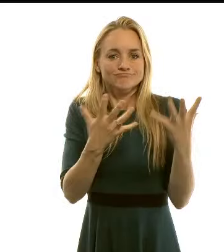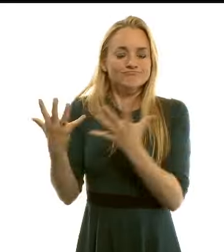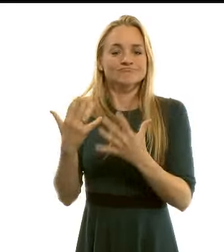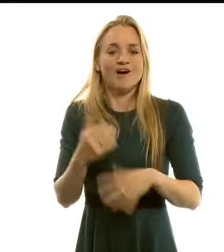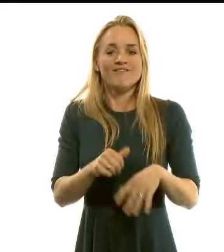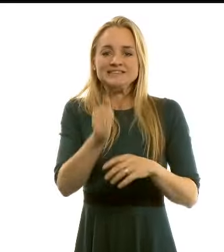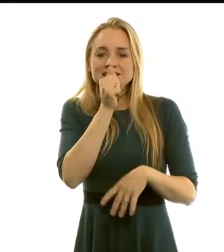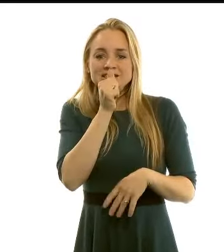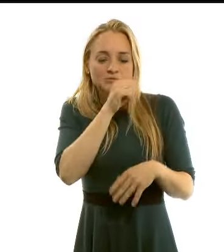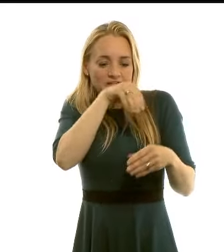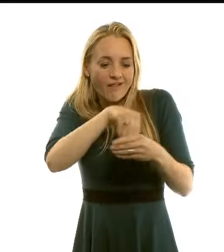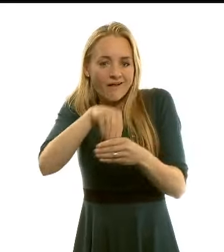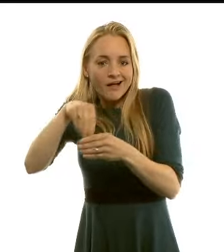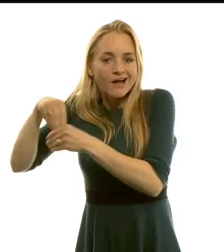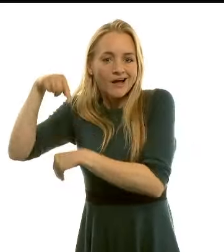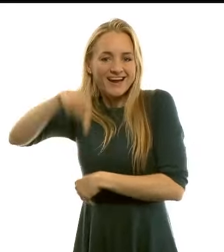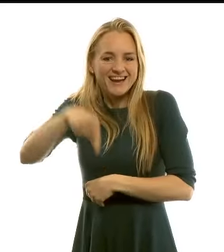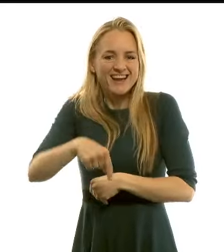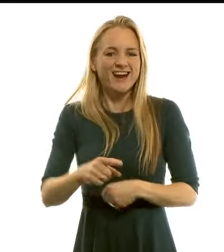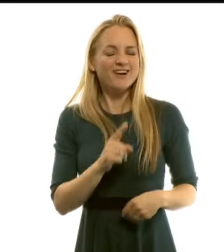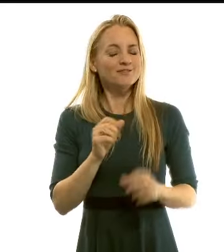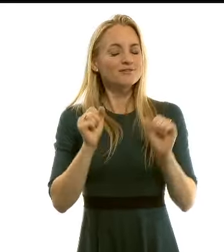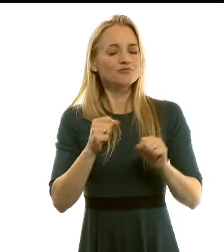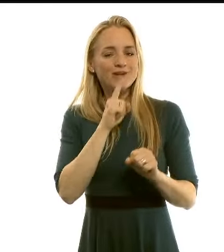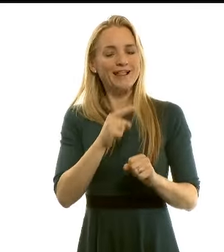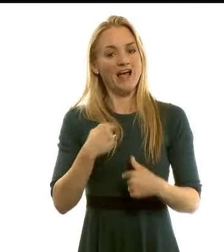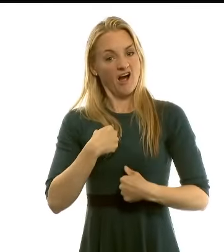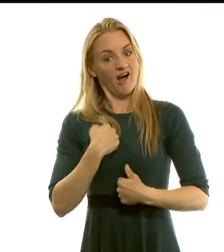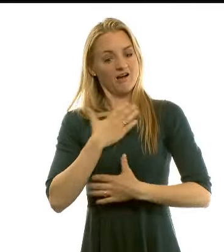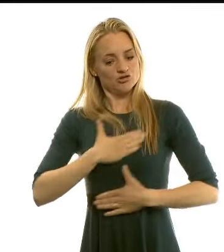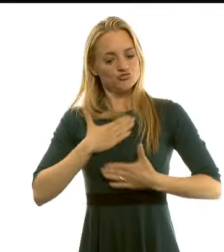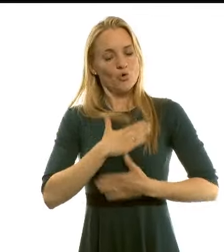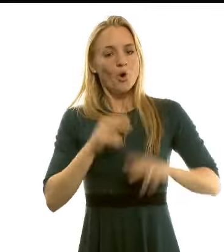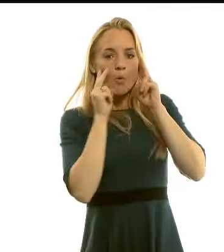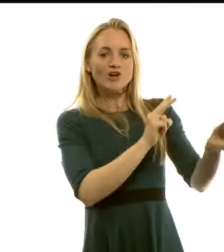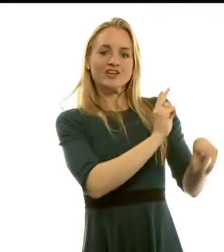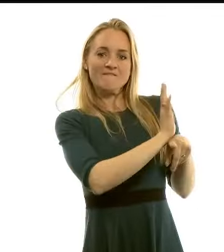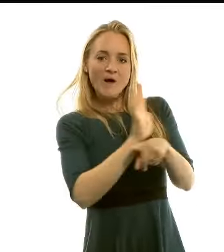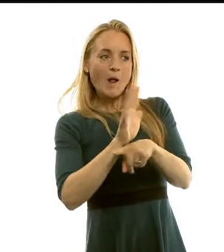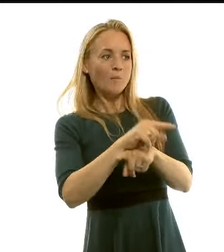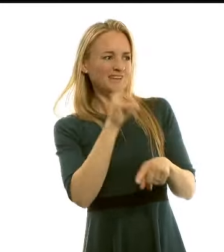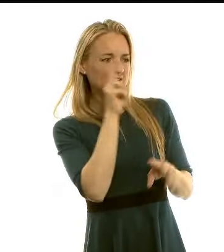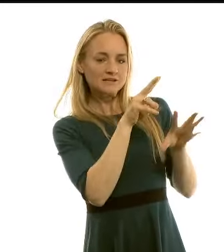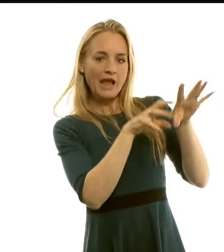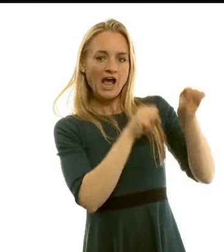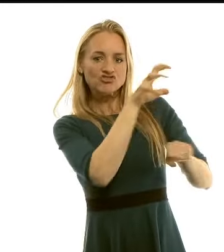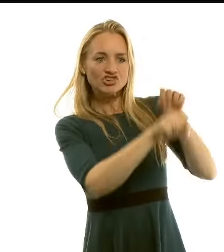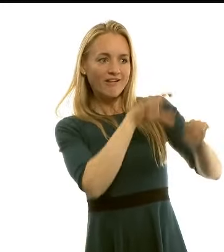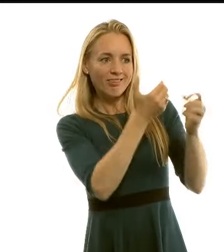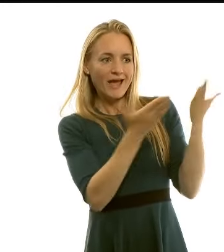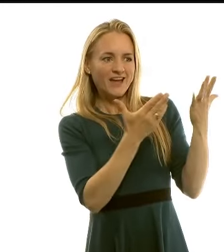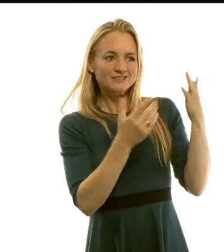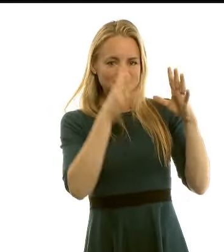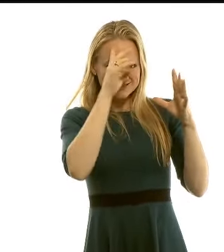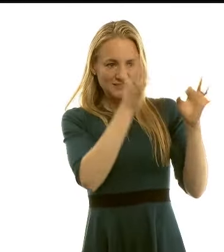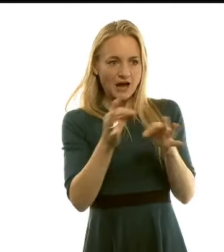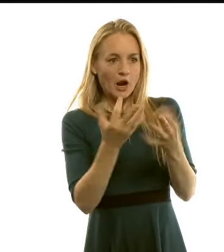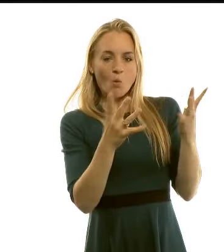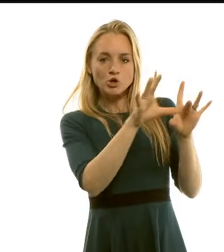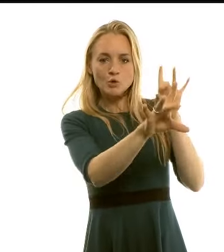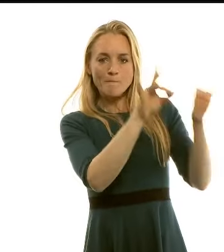watch the films over and over again, and also work with Marvel and the graphic design team to decide on which references to put in. Of course, yeah, much like no spoilers, I don't want to